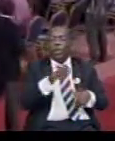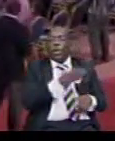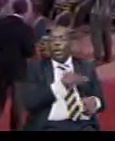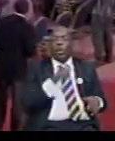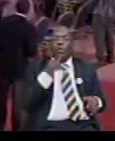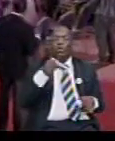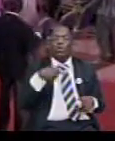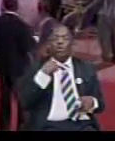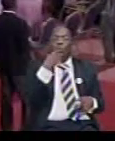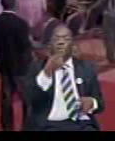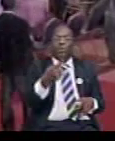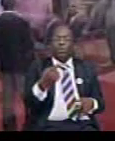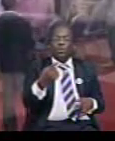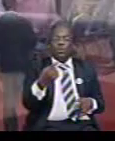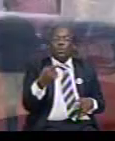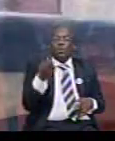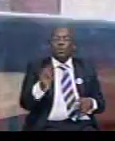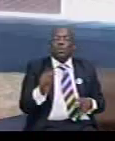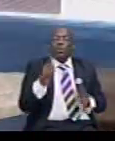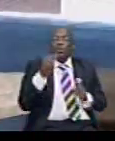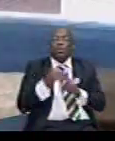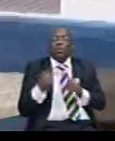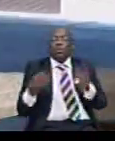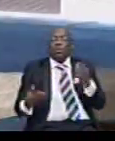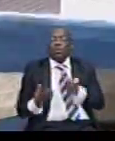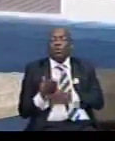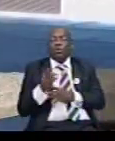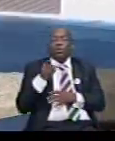his word through you.